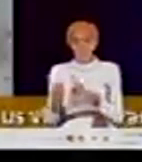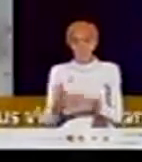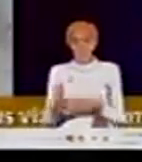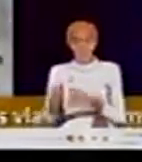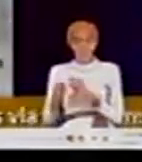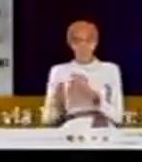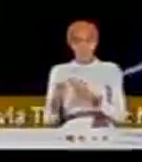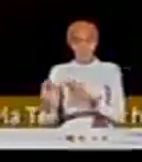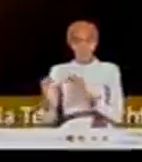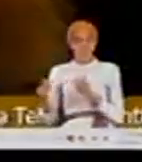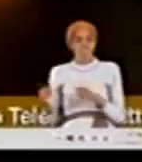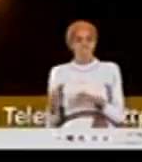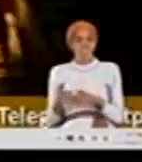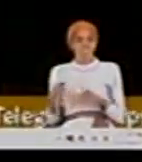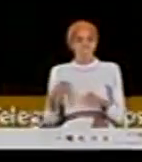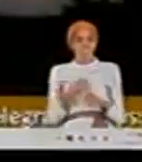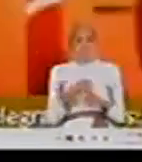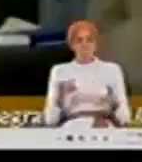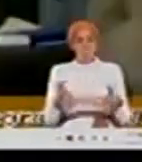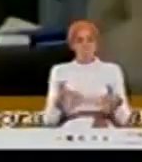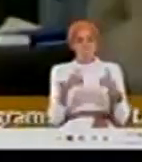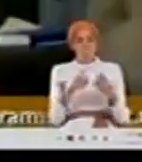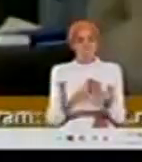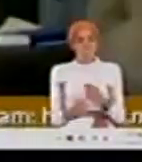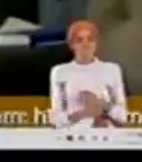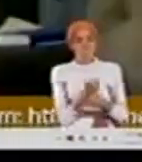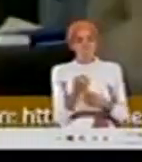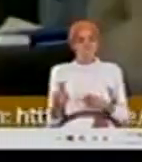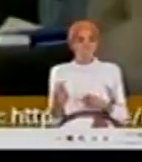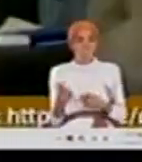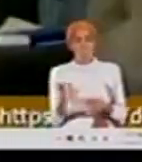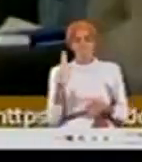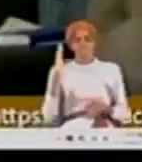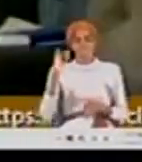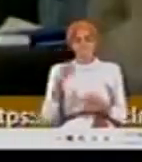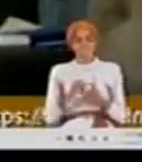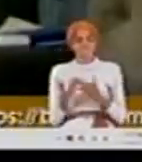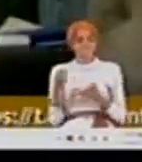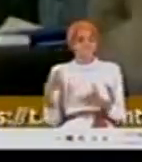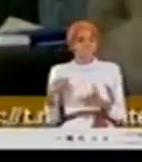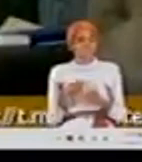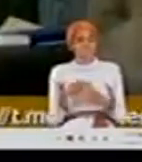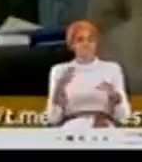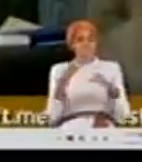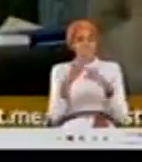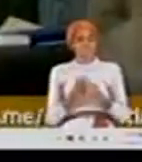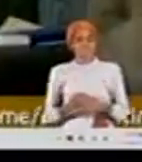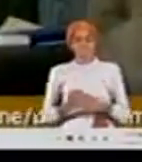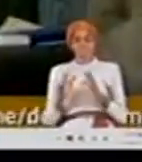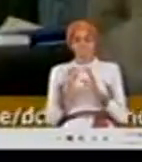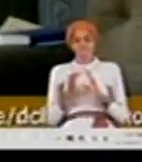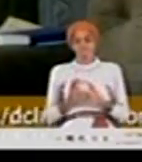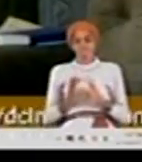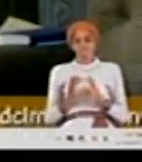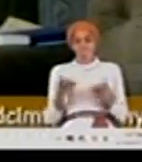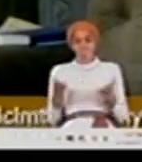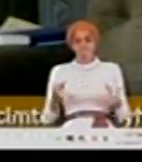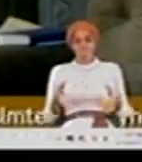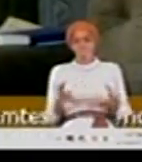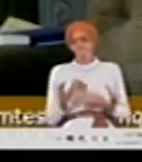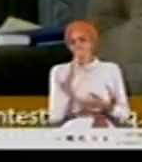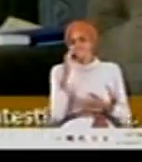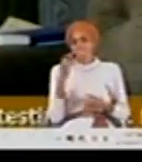go to another testimony that we received online here is from the